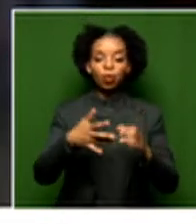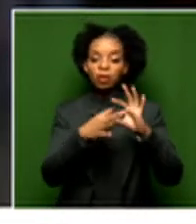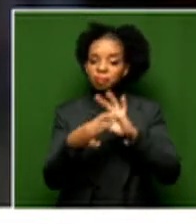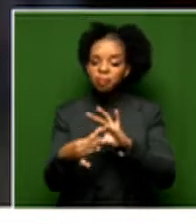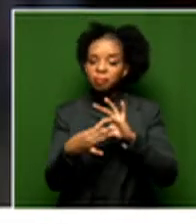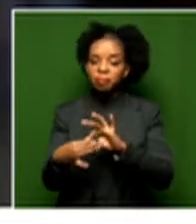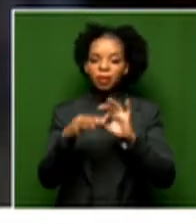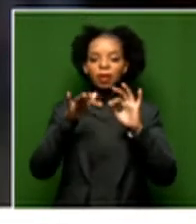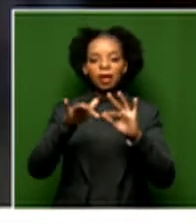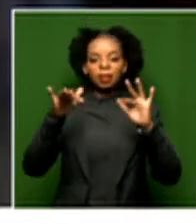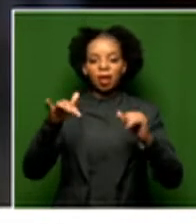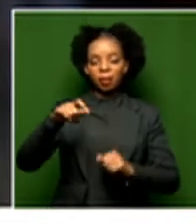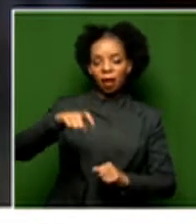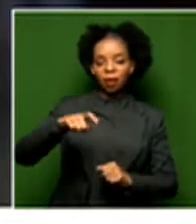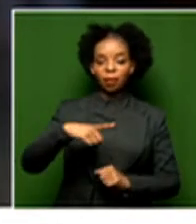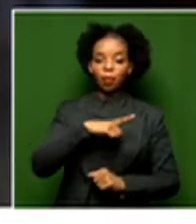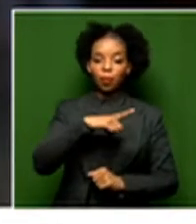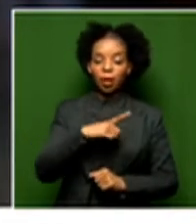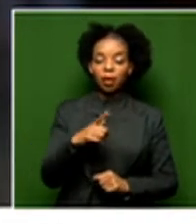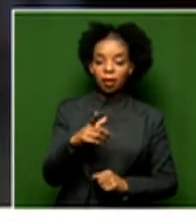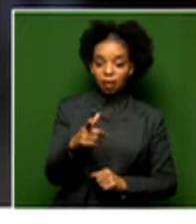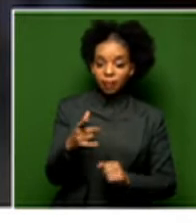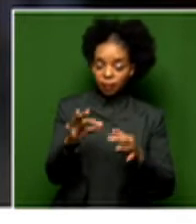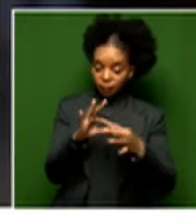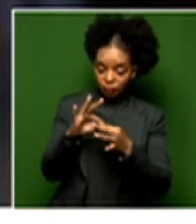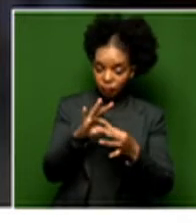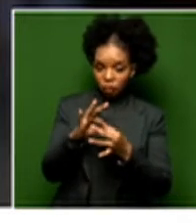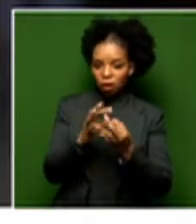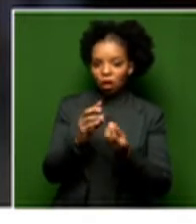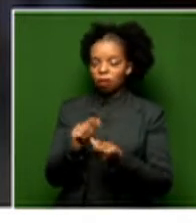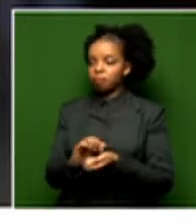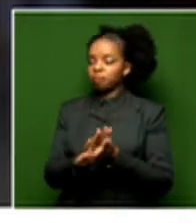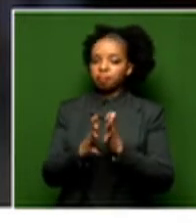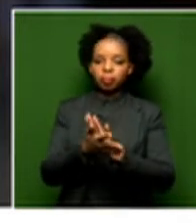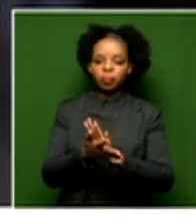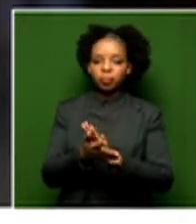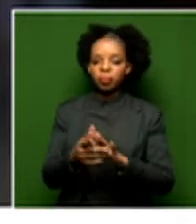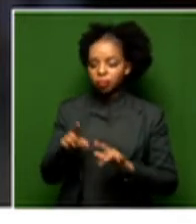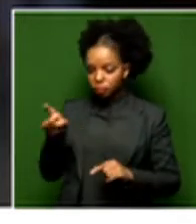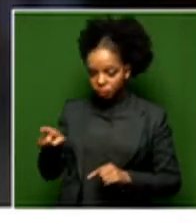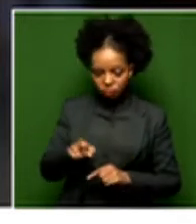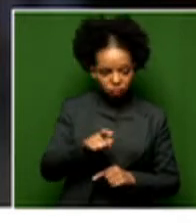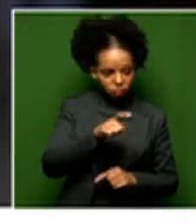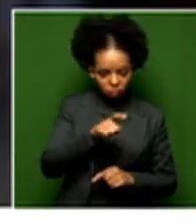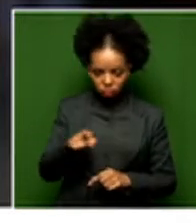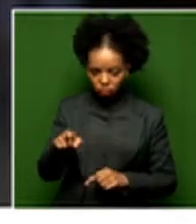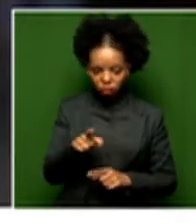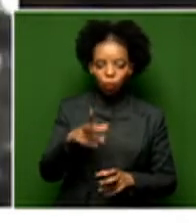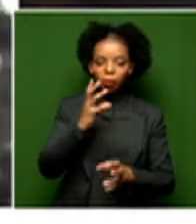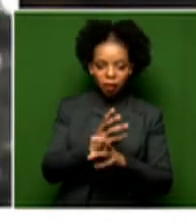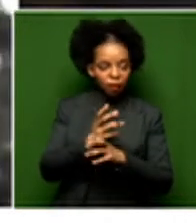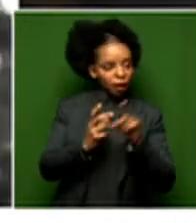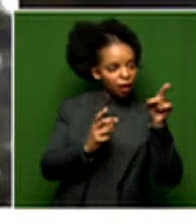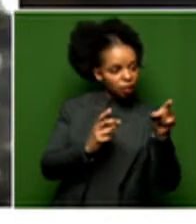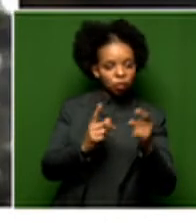Because once the relationship is broken within the value chain, it's going to be difficult for the customers to buy into your